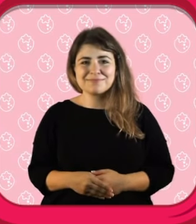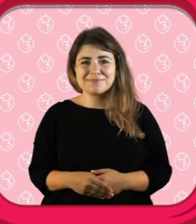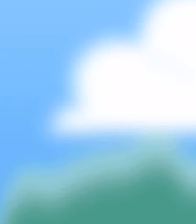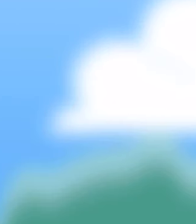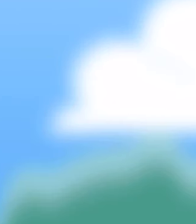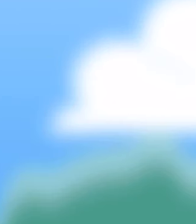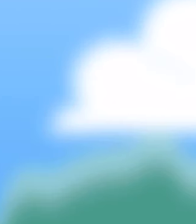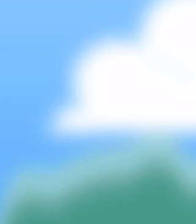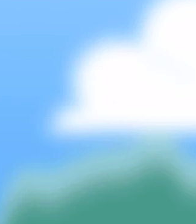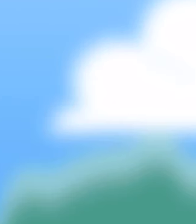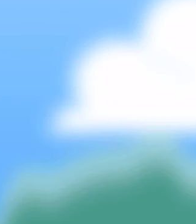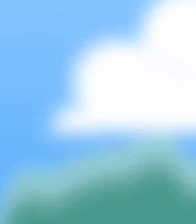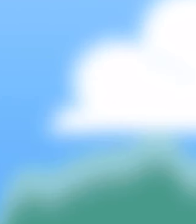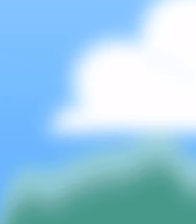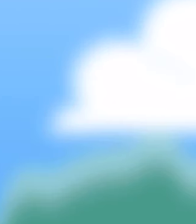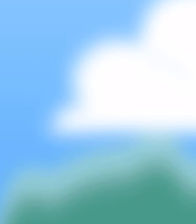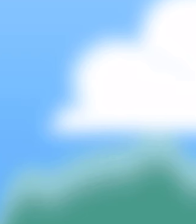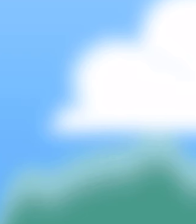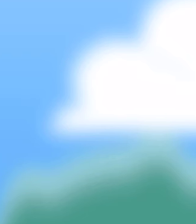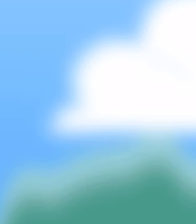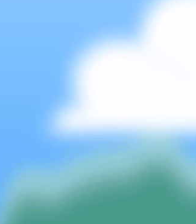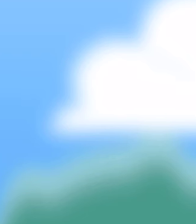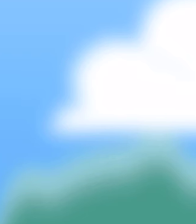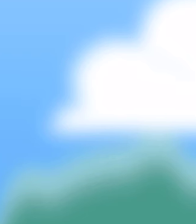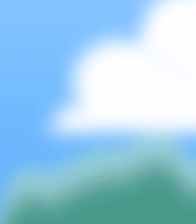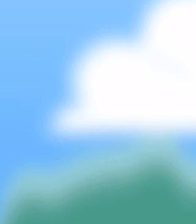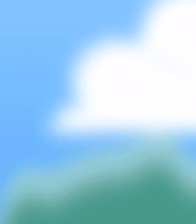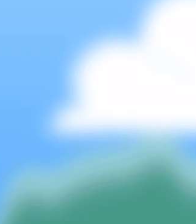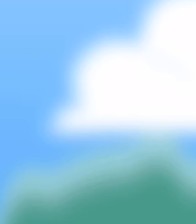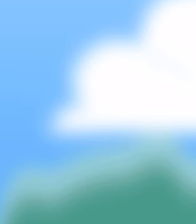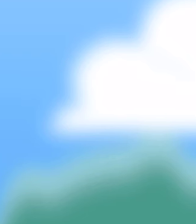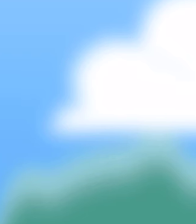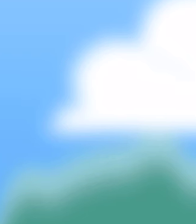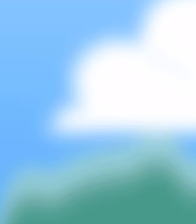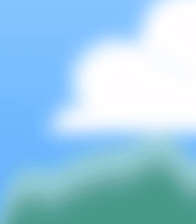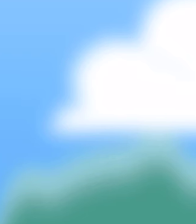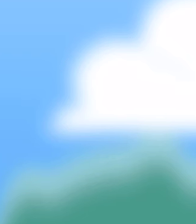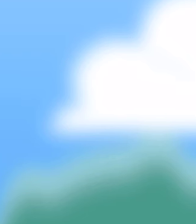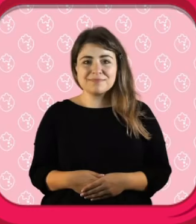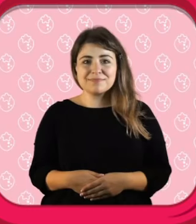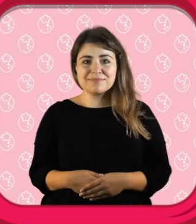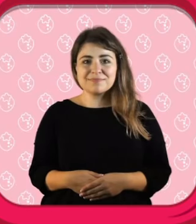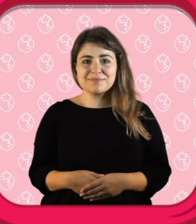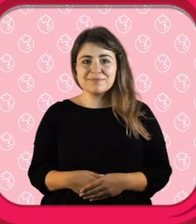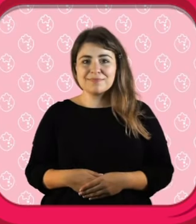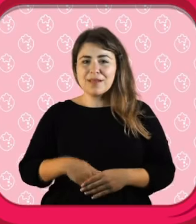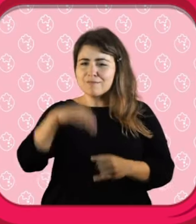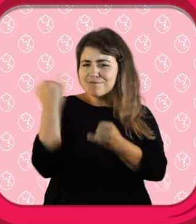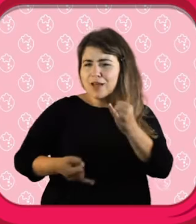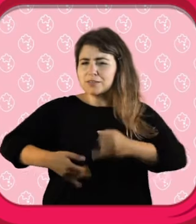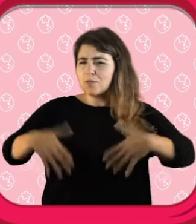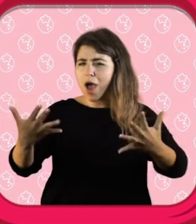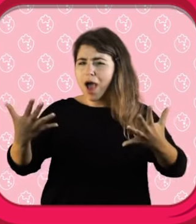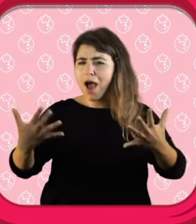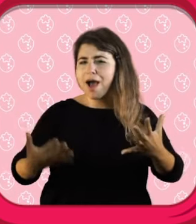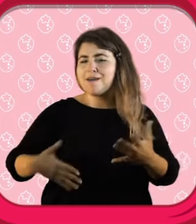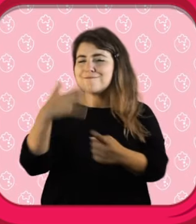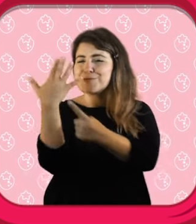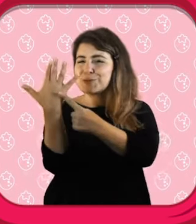Thank you. for the finishing